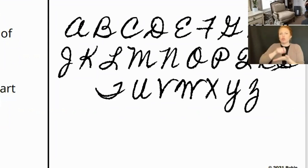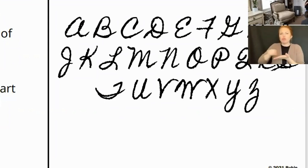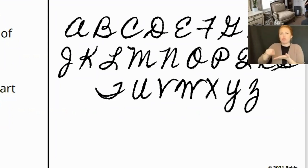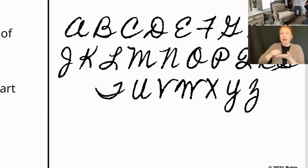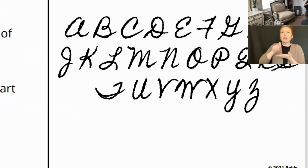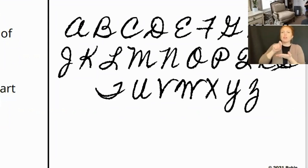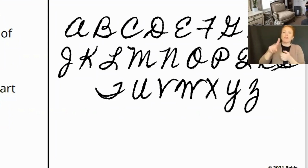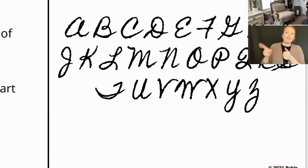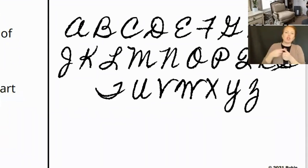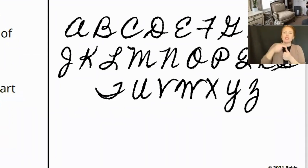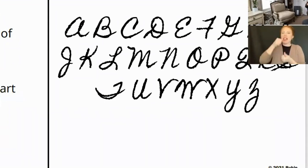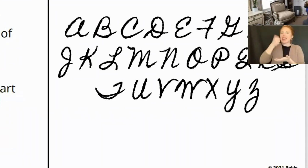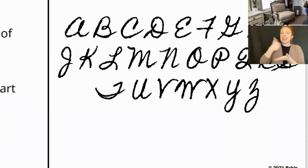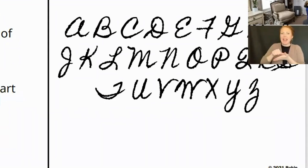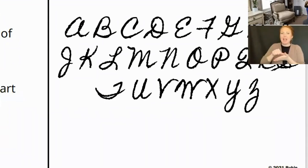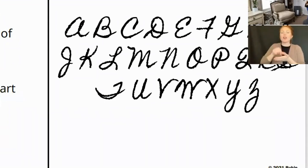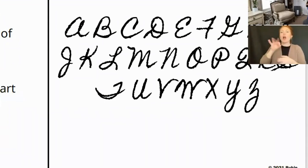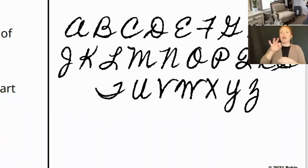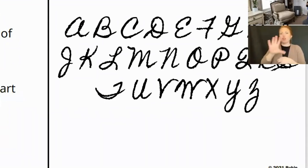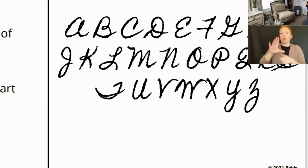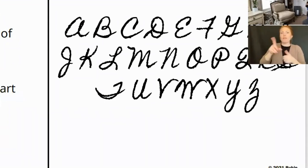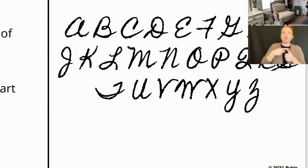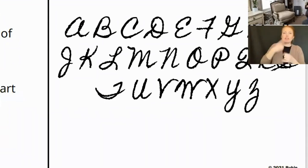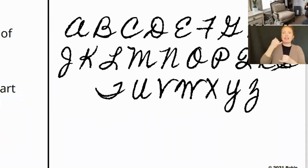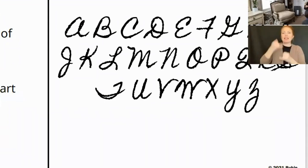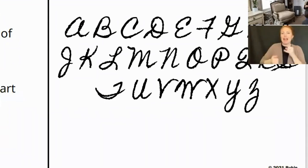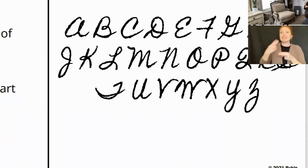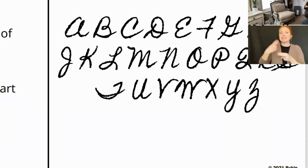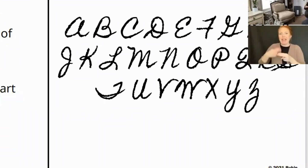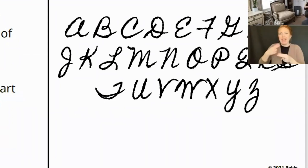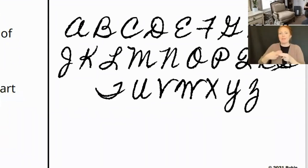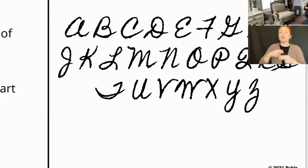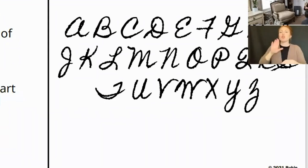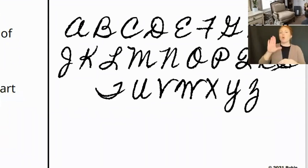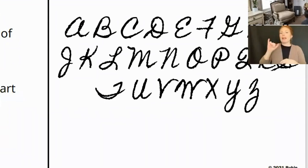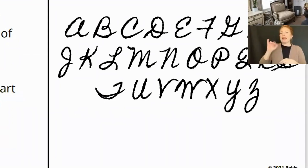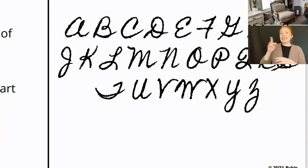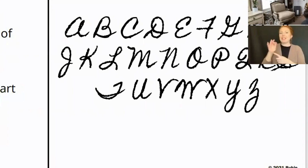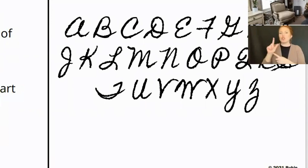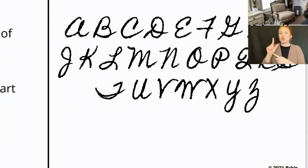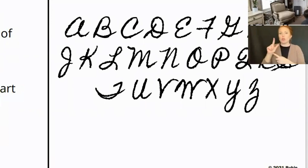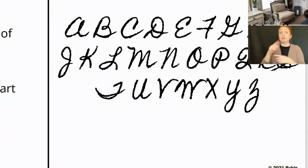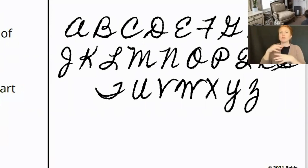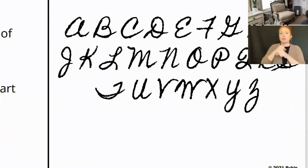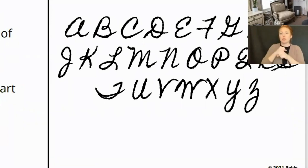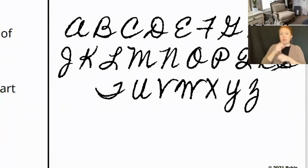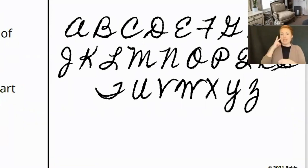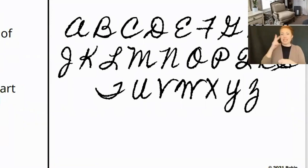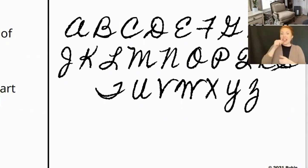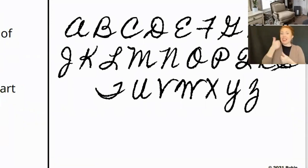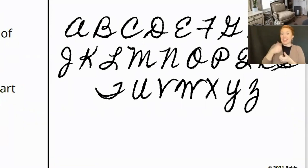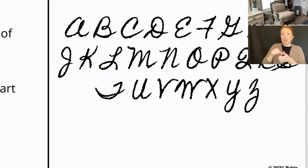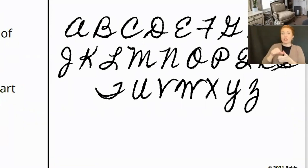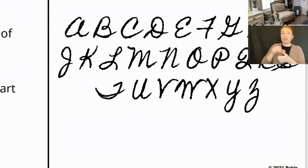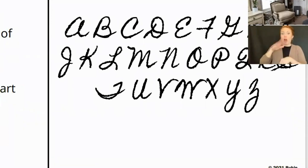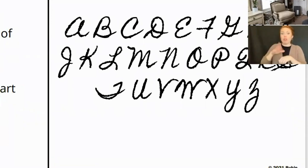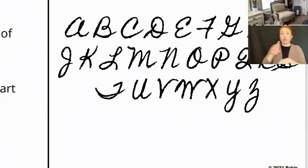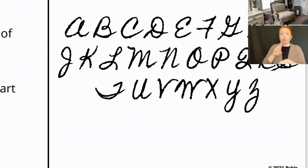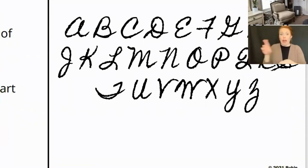first letter of your first and last name, your initials. Look at the letters on the right, and I want you to